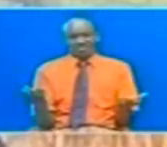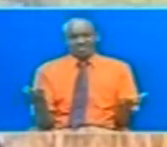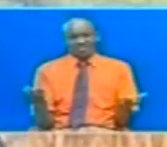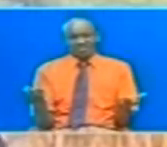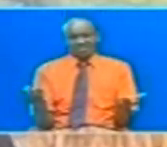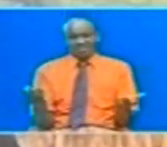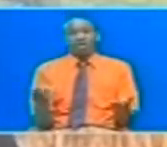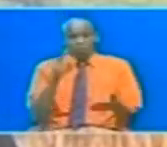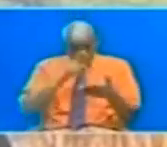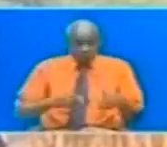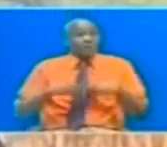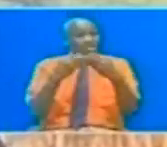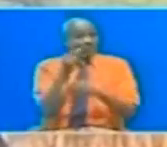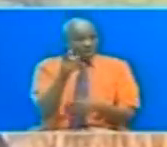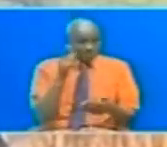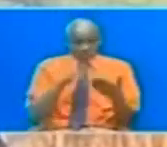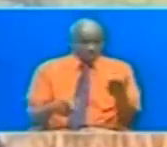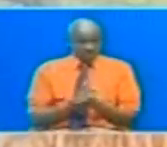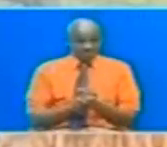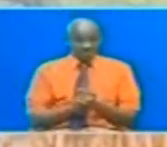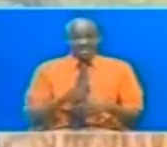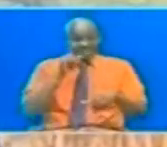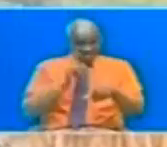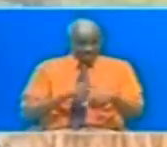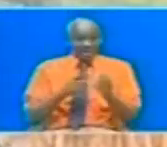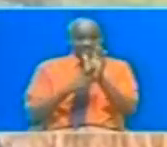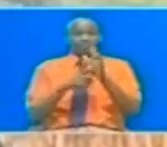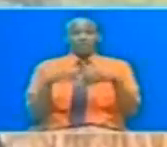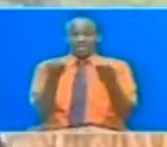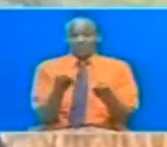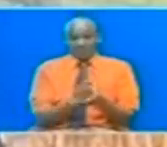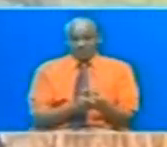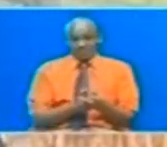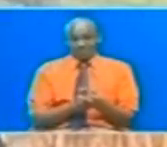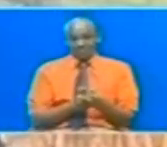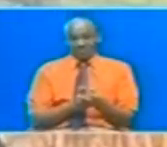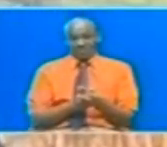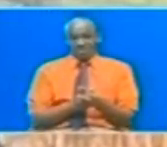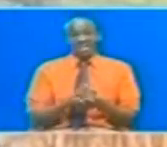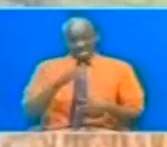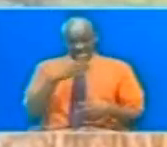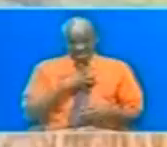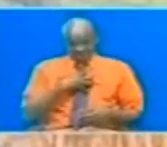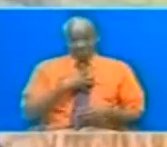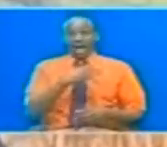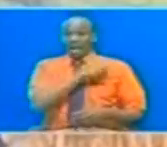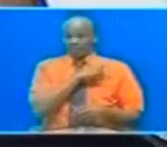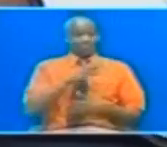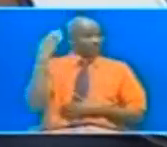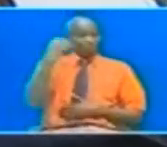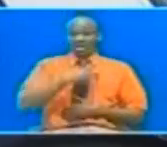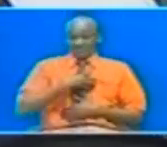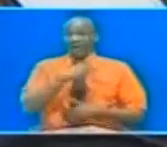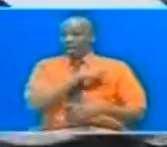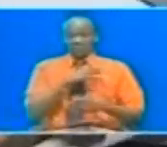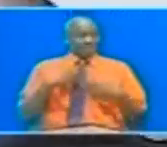What you are offering in terms of, because what we offered, for example, leave allowance, which was not there before. If